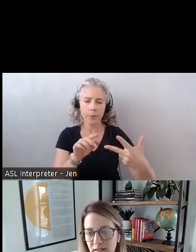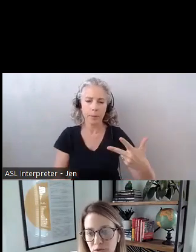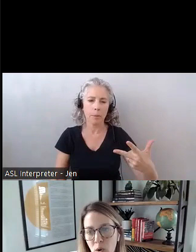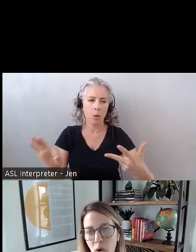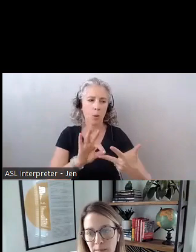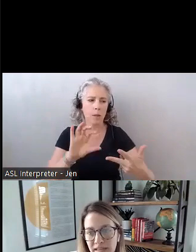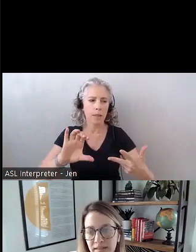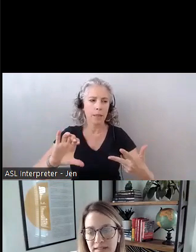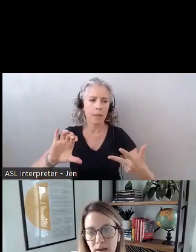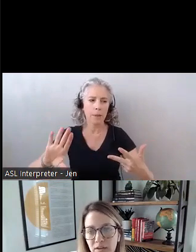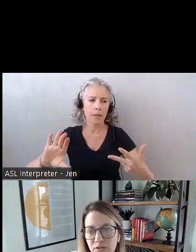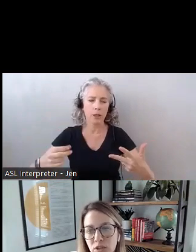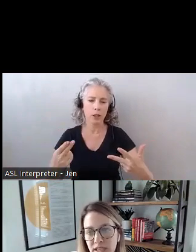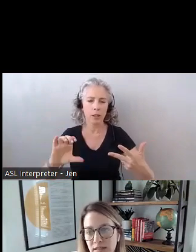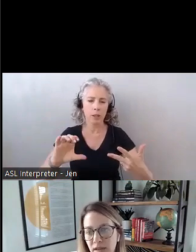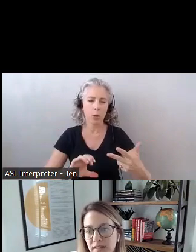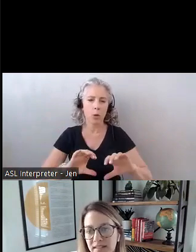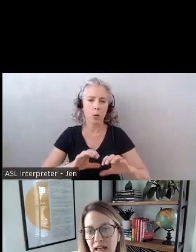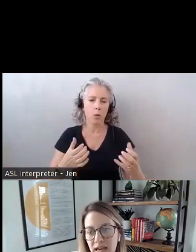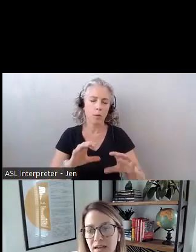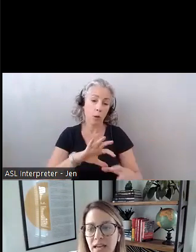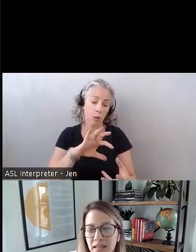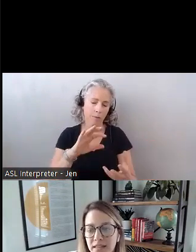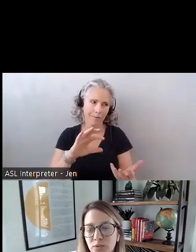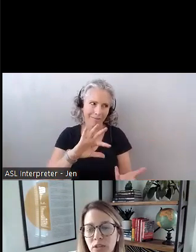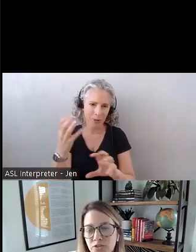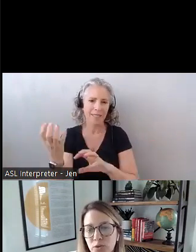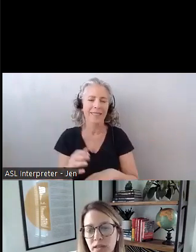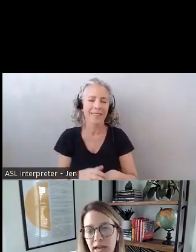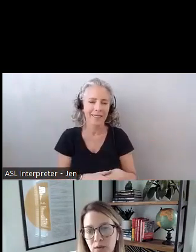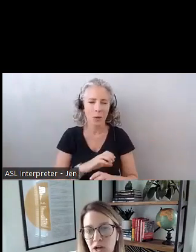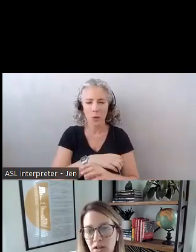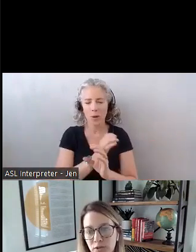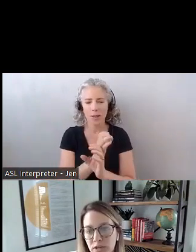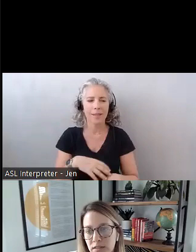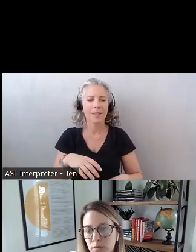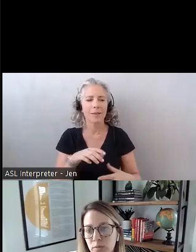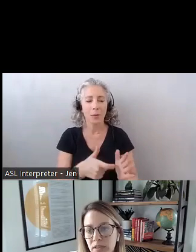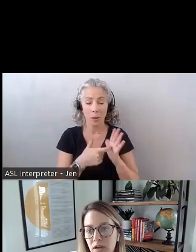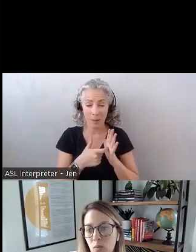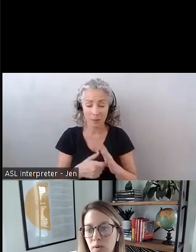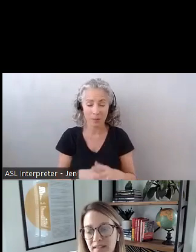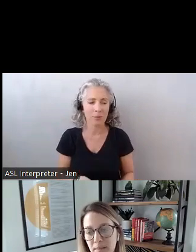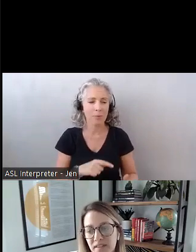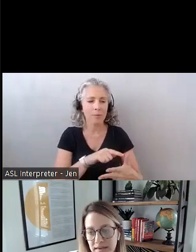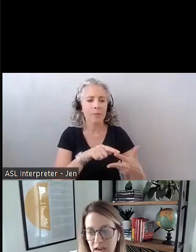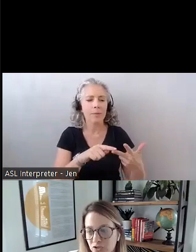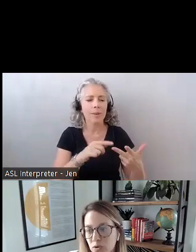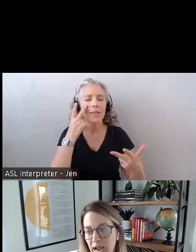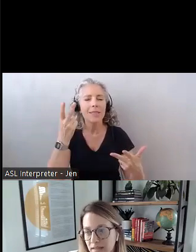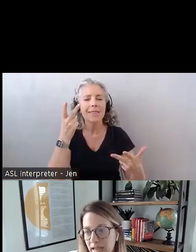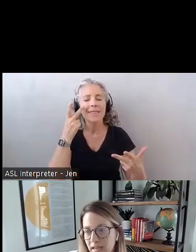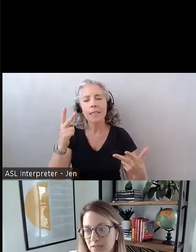CCBHC crisis requirements. And if you look at them on this slide, they really do align well, if you look at the blue below, with